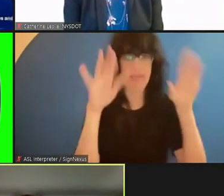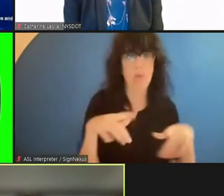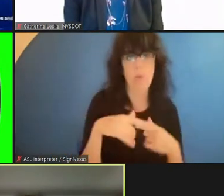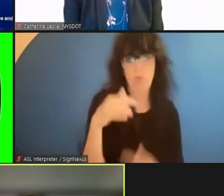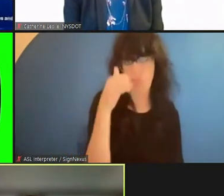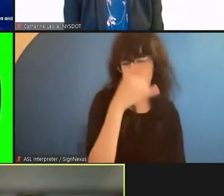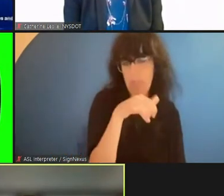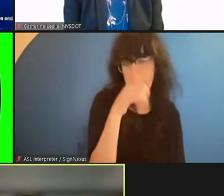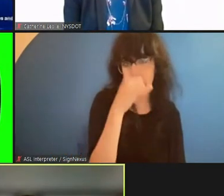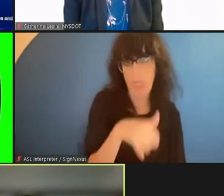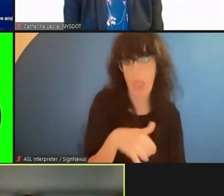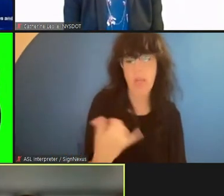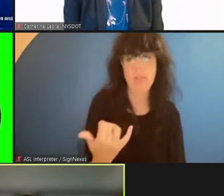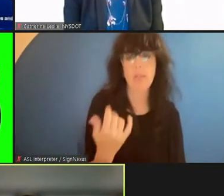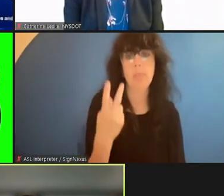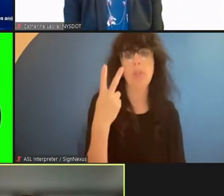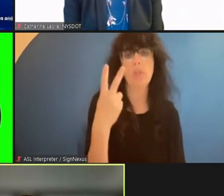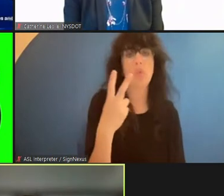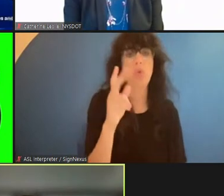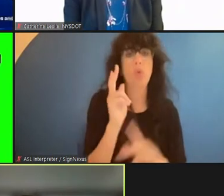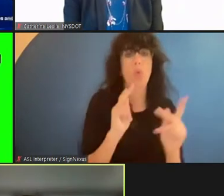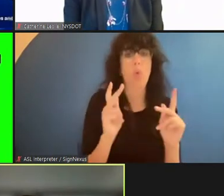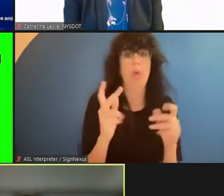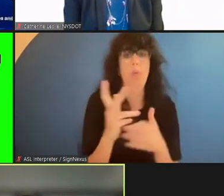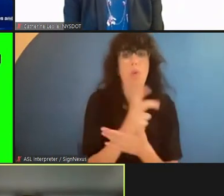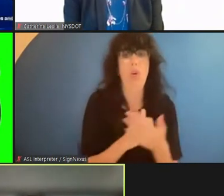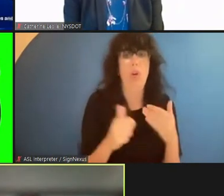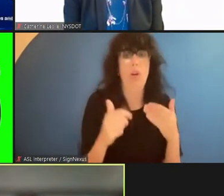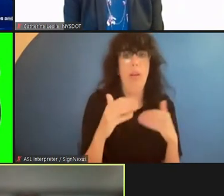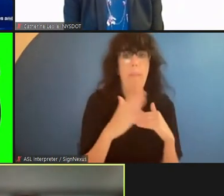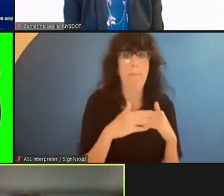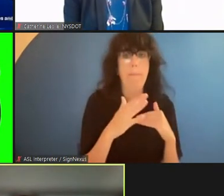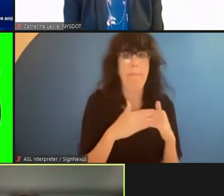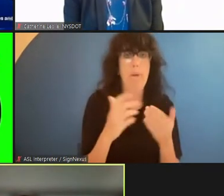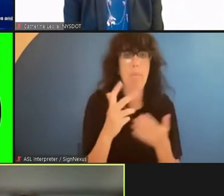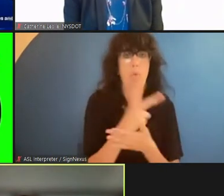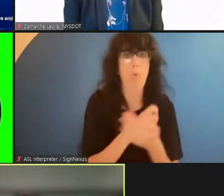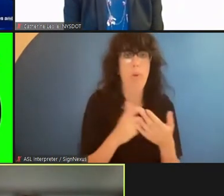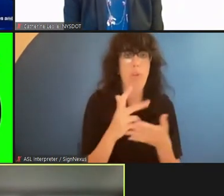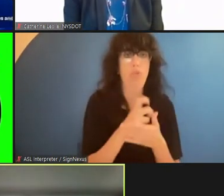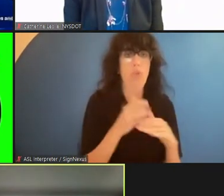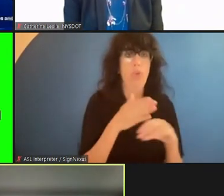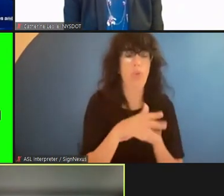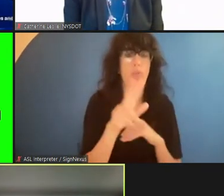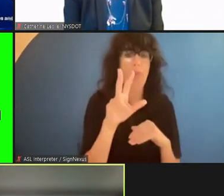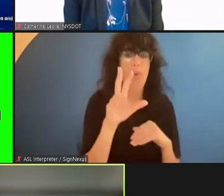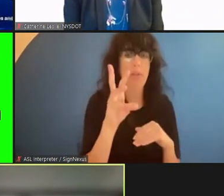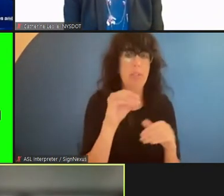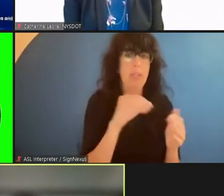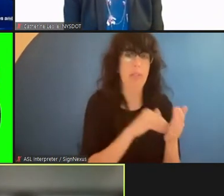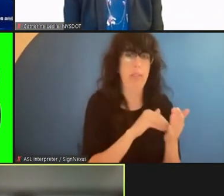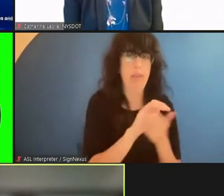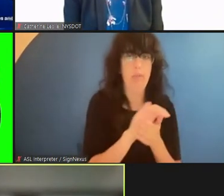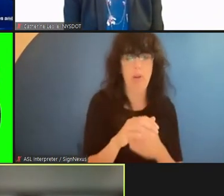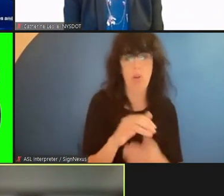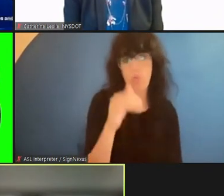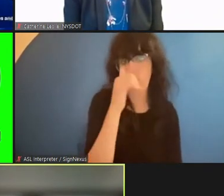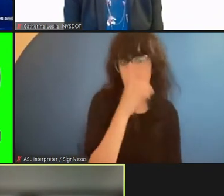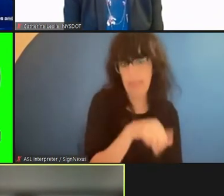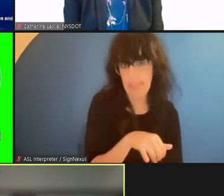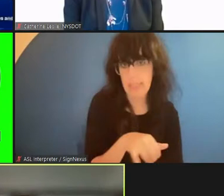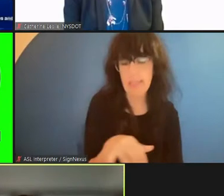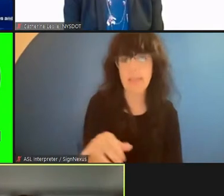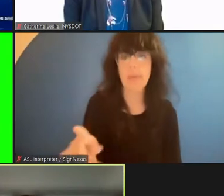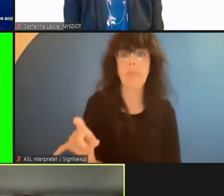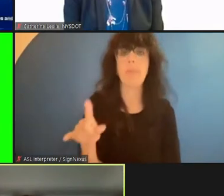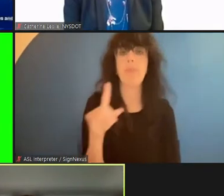because two wage earners earning the minimum wage earn over sixty thousand dollars so sixty thousand dollars is ridiculous as a matter of fact